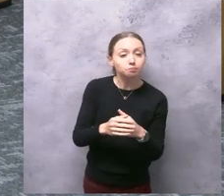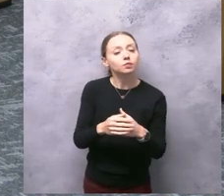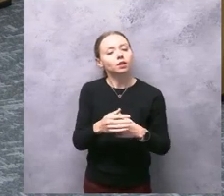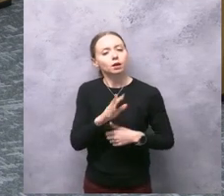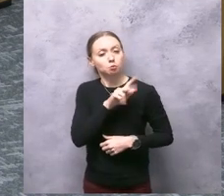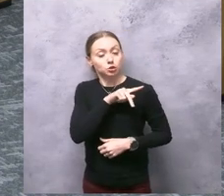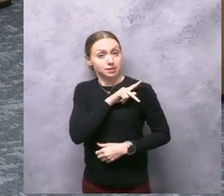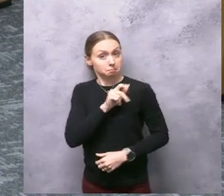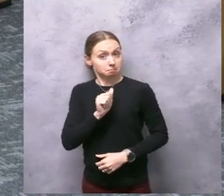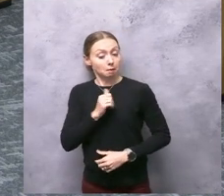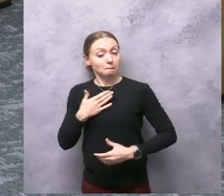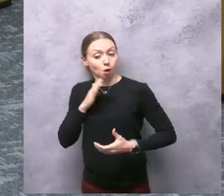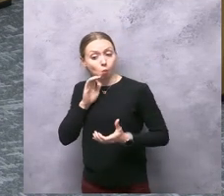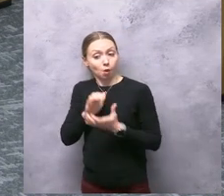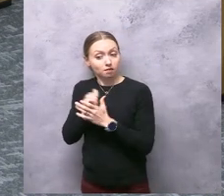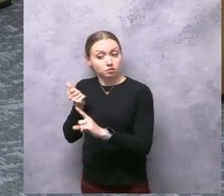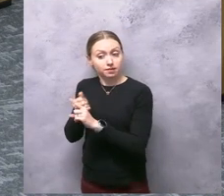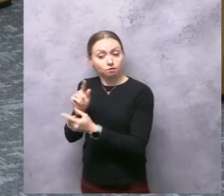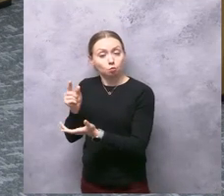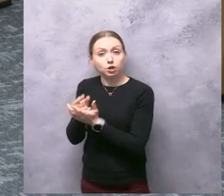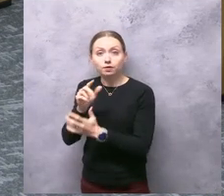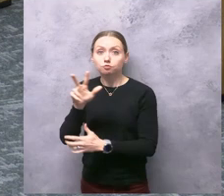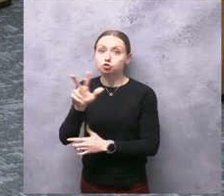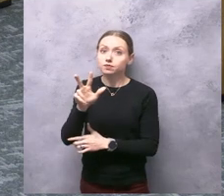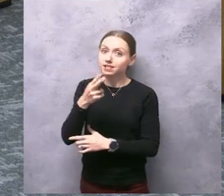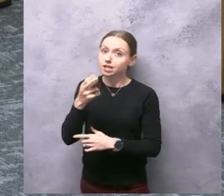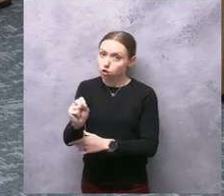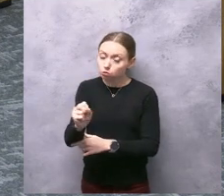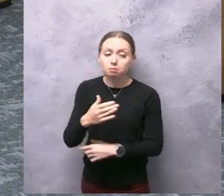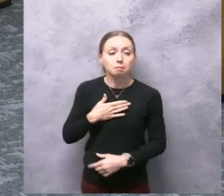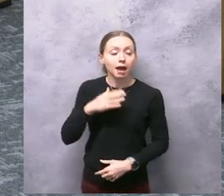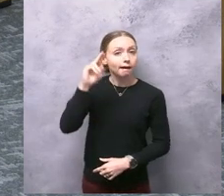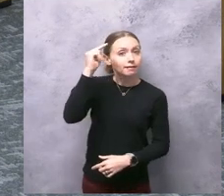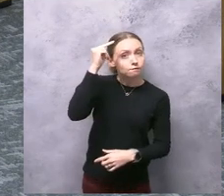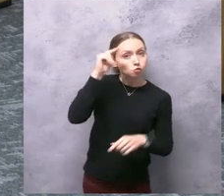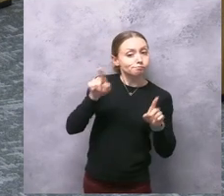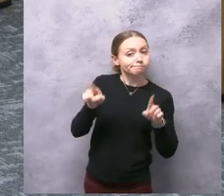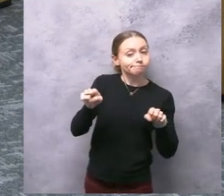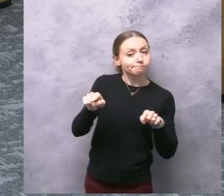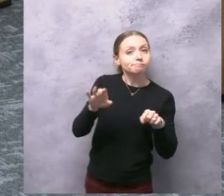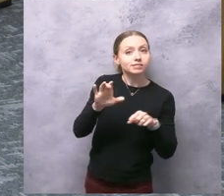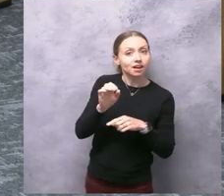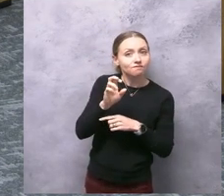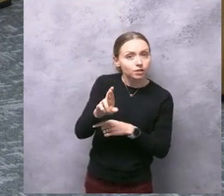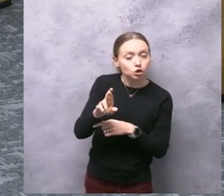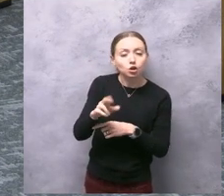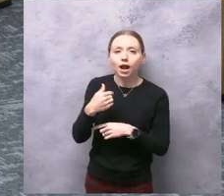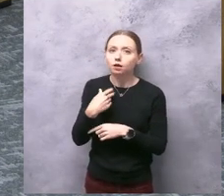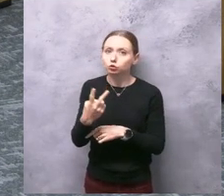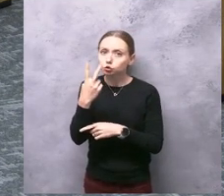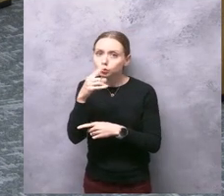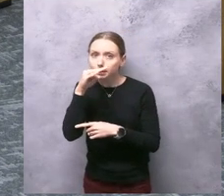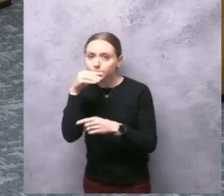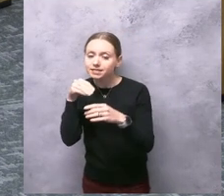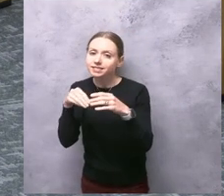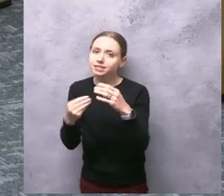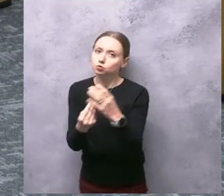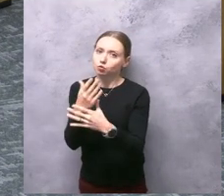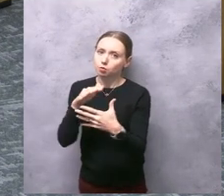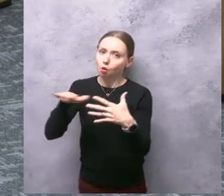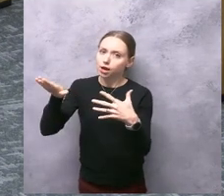Jersey Village, and I've got a nephew in Cypher. I've got two kids in Spring Branch schools and one daughter off in